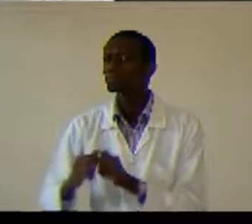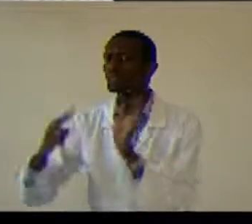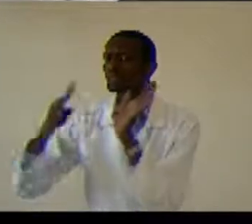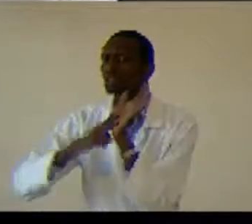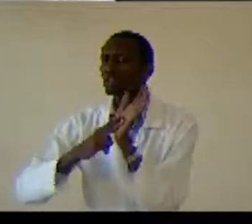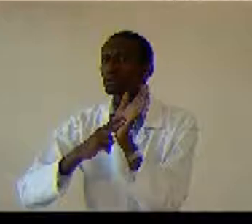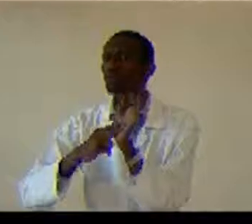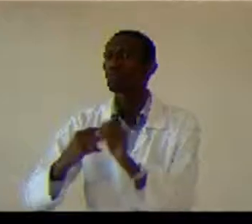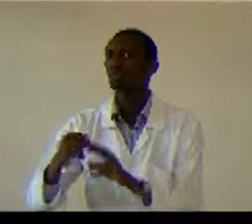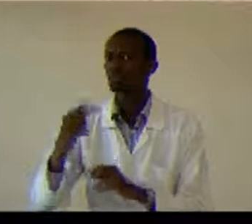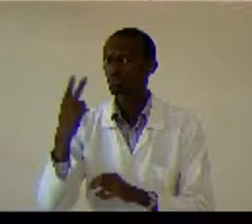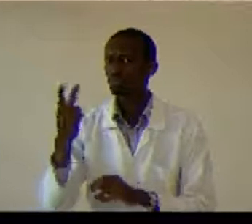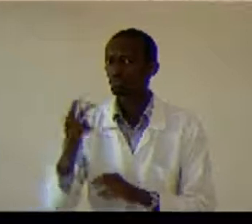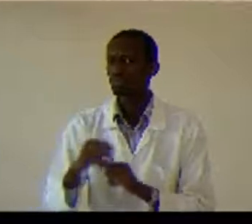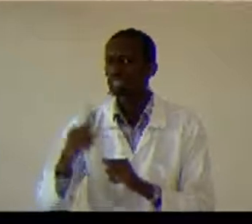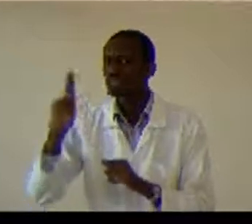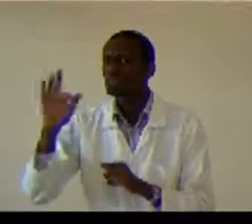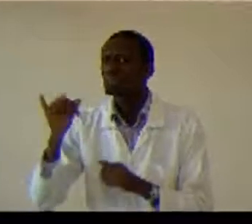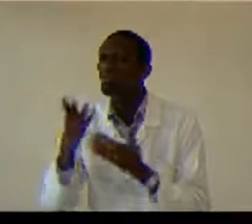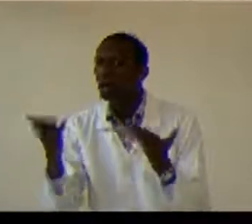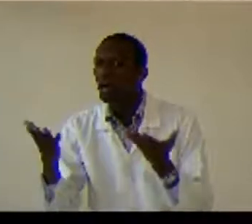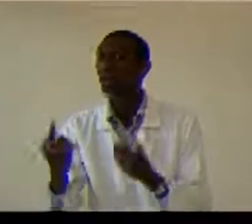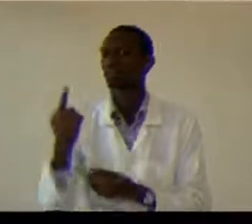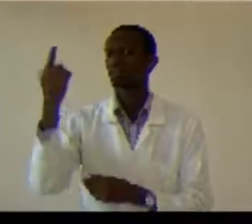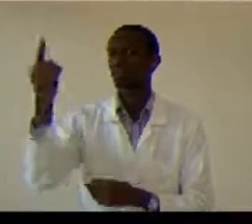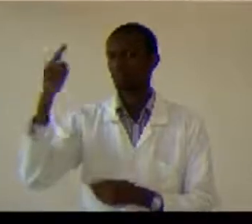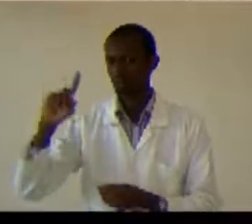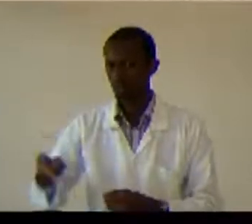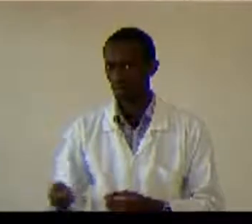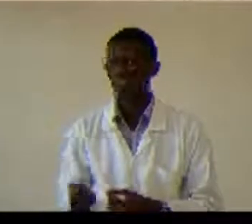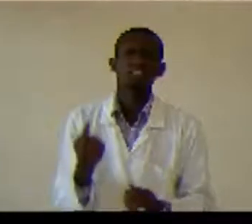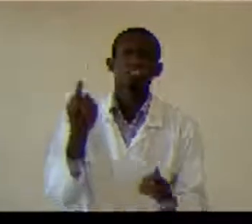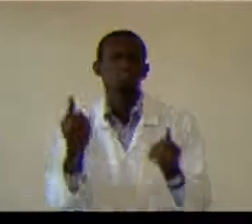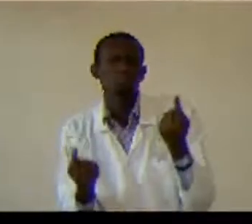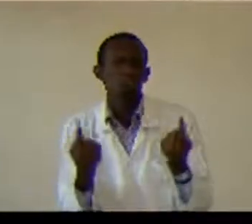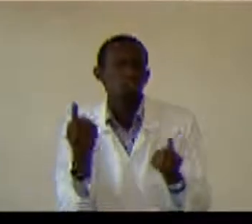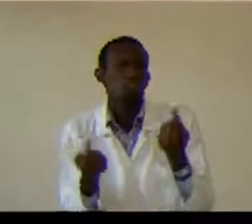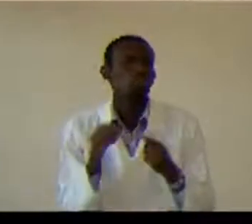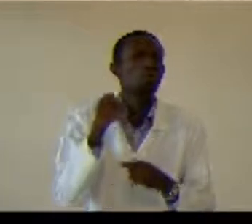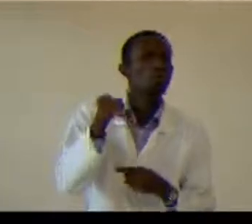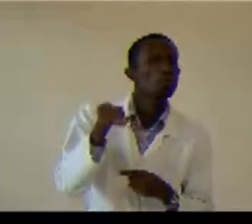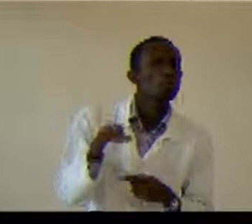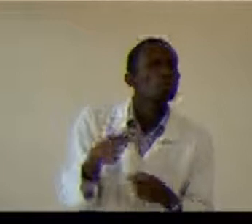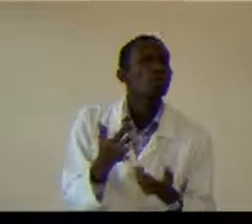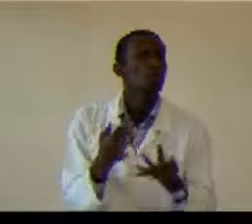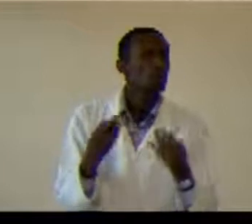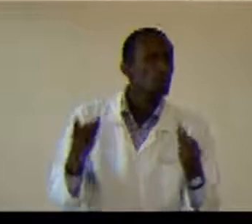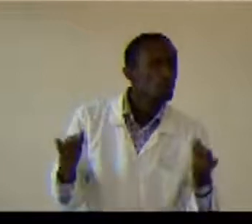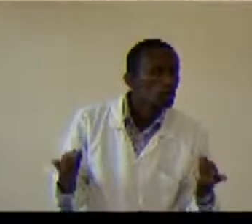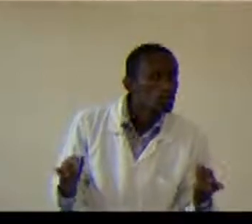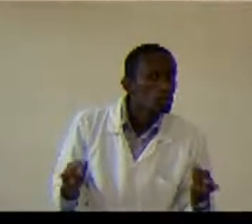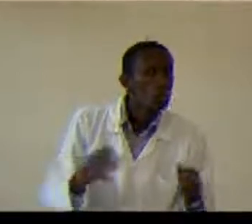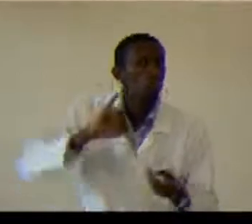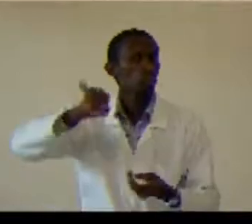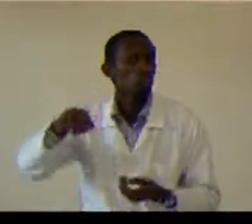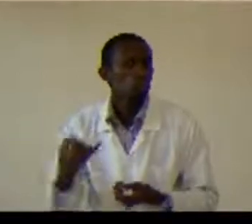grams? 1,000 grams. So sometimes they ask you, how many joules of heat are required for